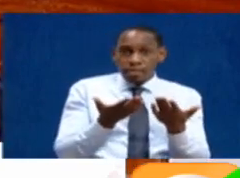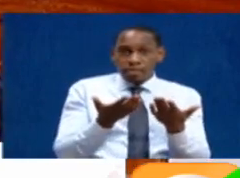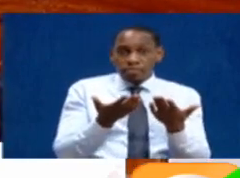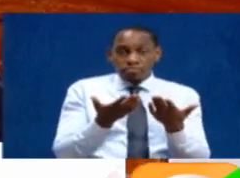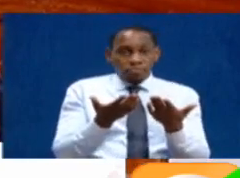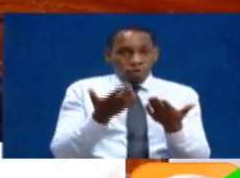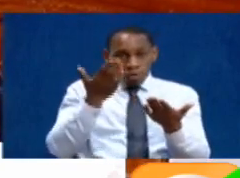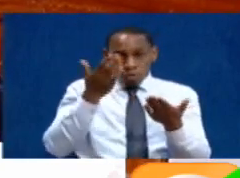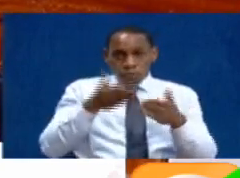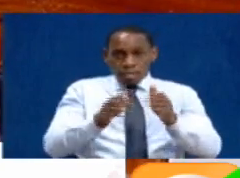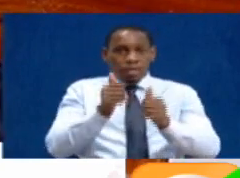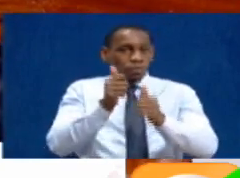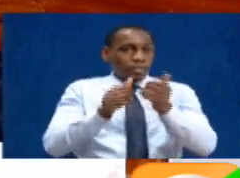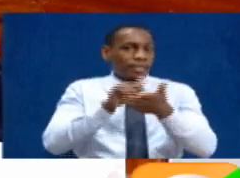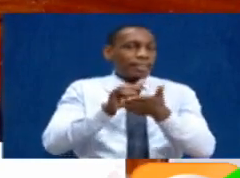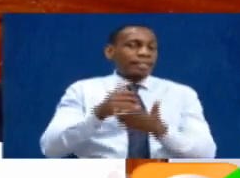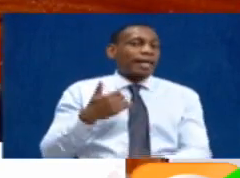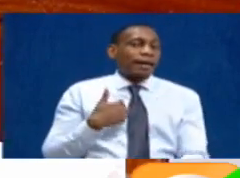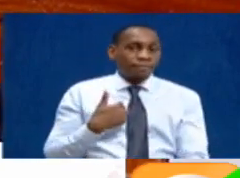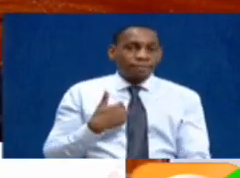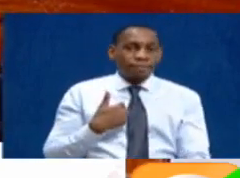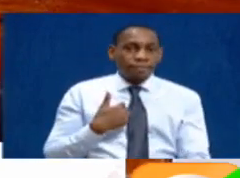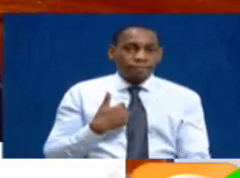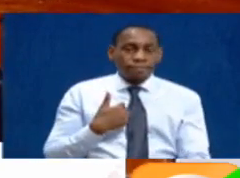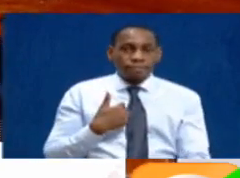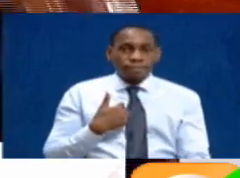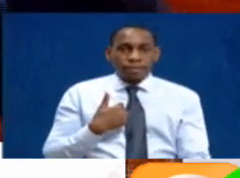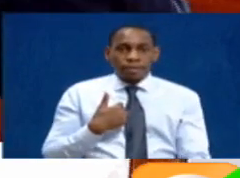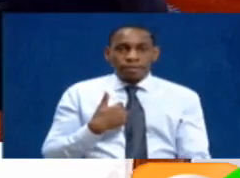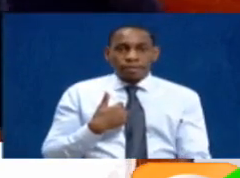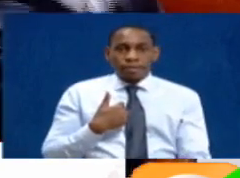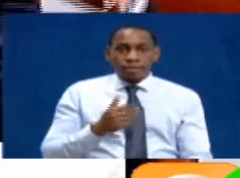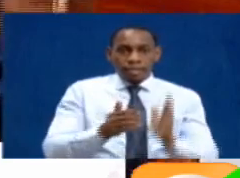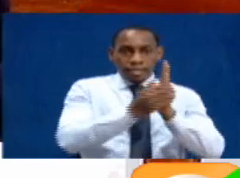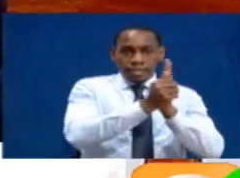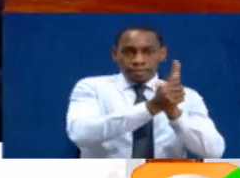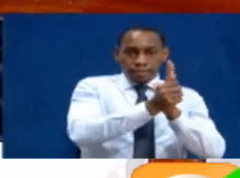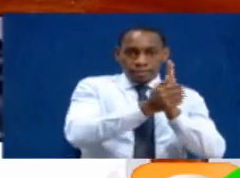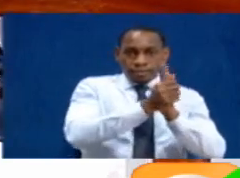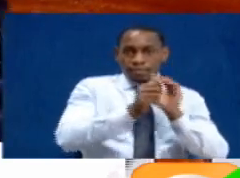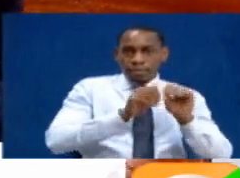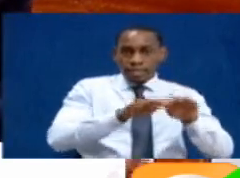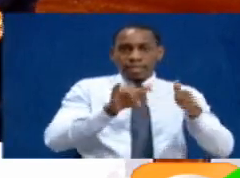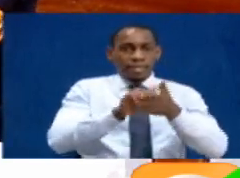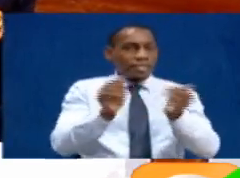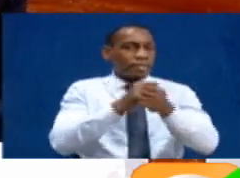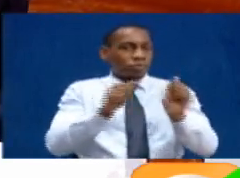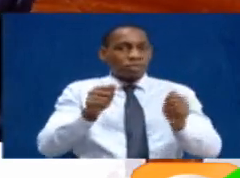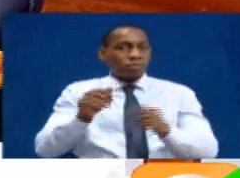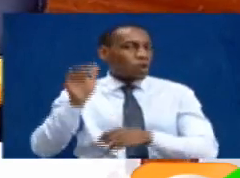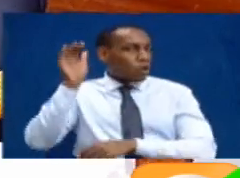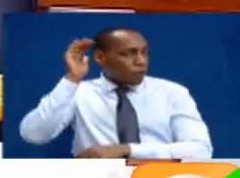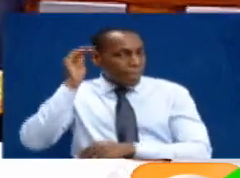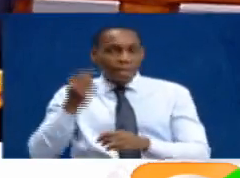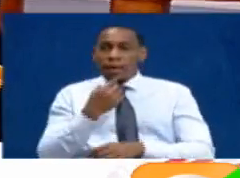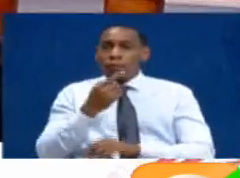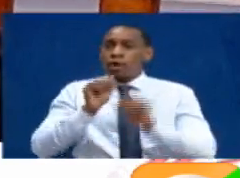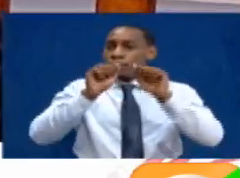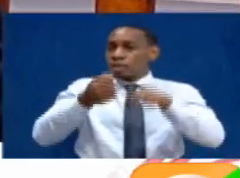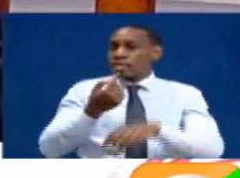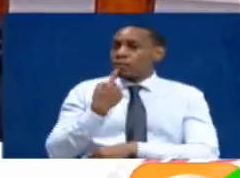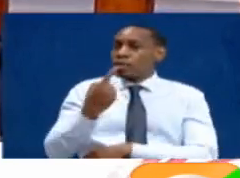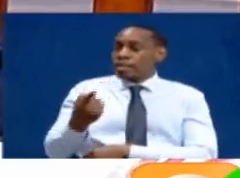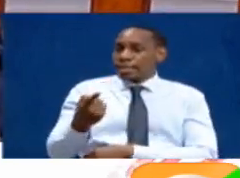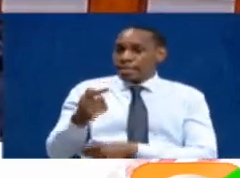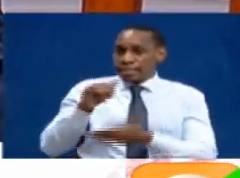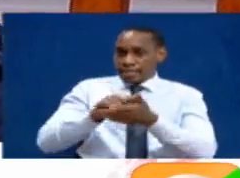which way, he managed to get some little man around him to end up into his head, could not listen. Moi would have told him,